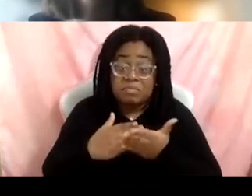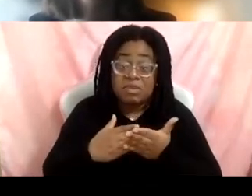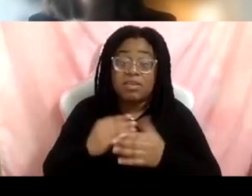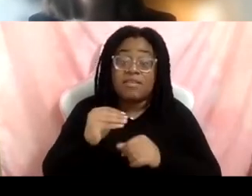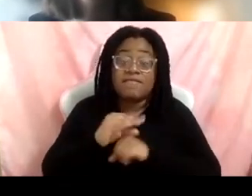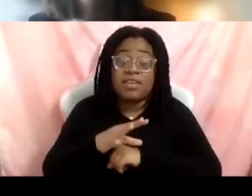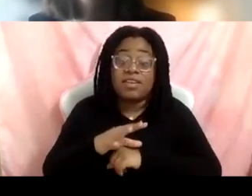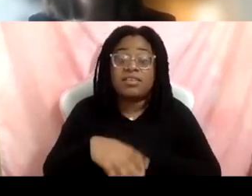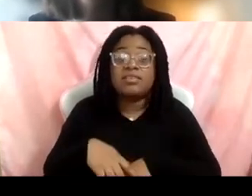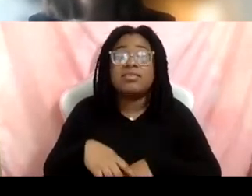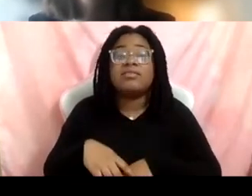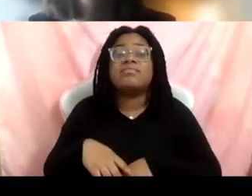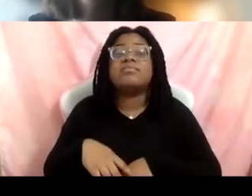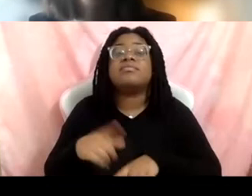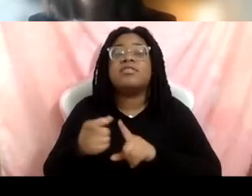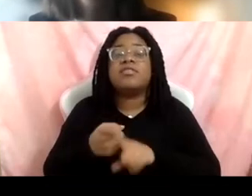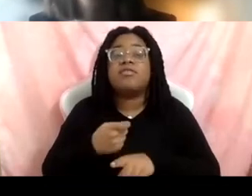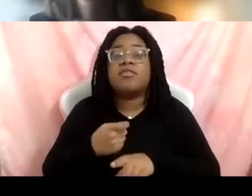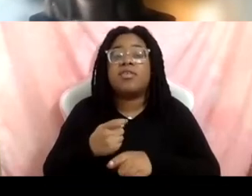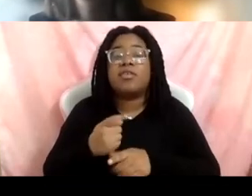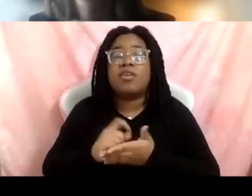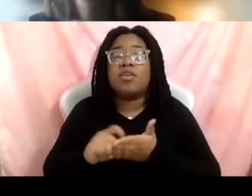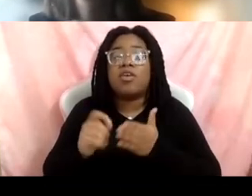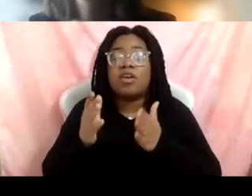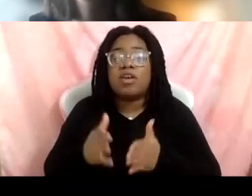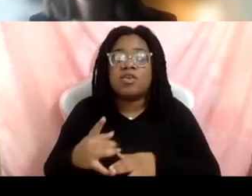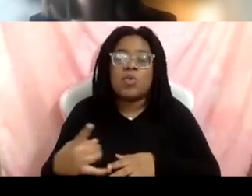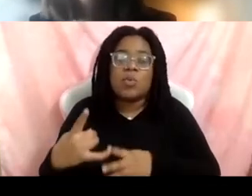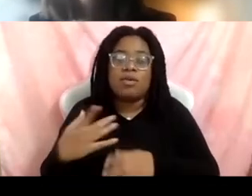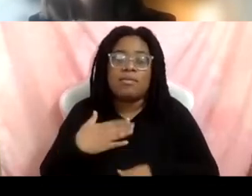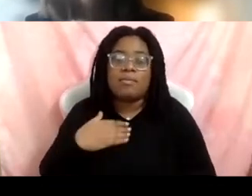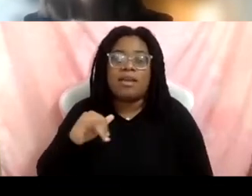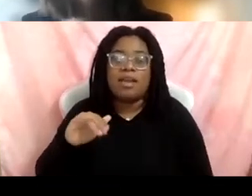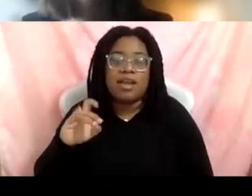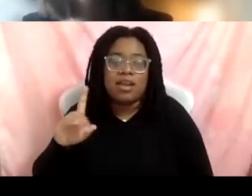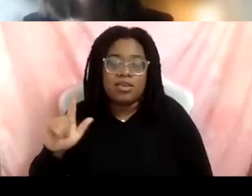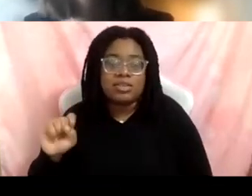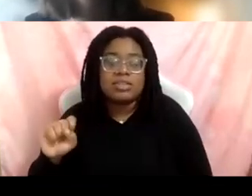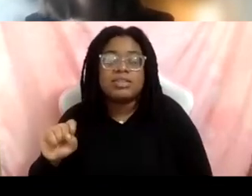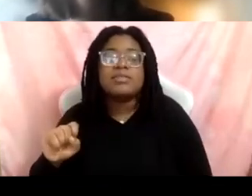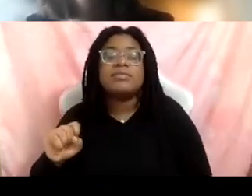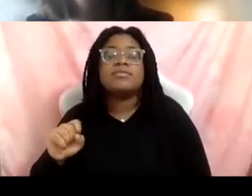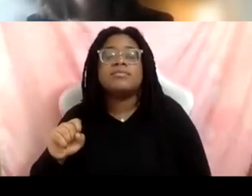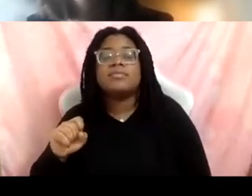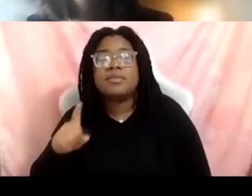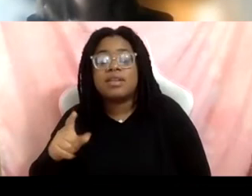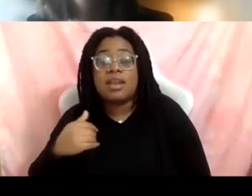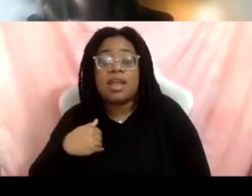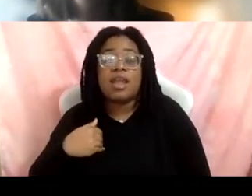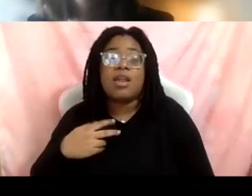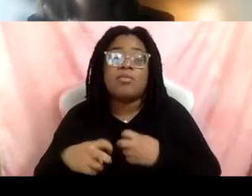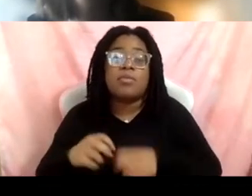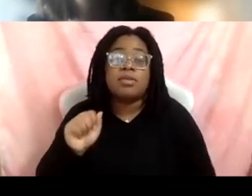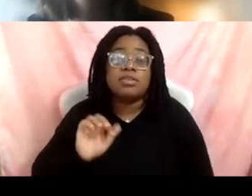who made Crouching Tiger, Hidden Dragon, who's one of my idols, he had a problem as an Asian person